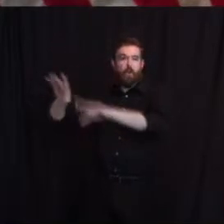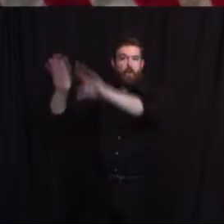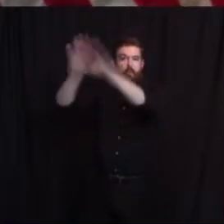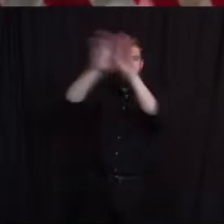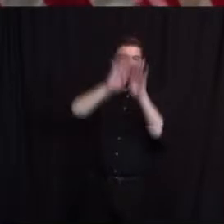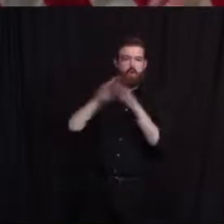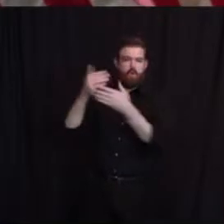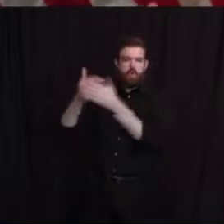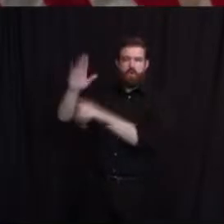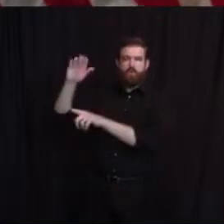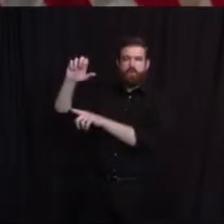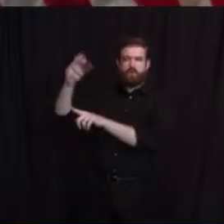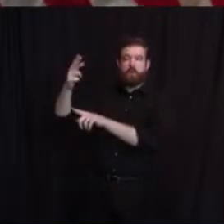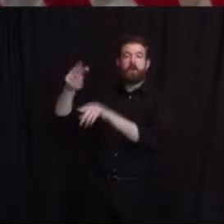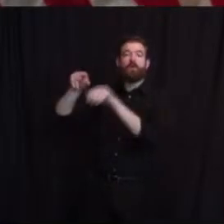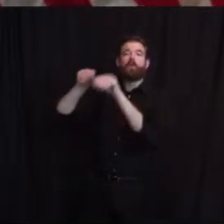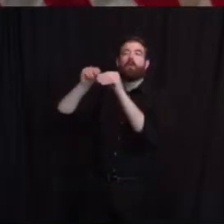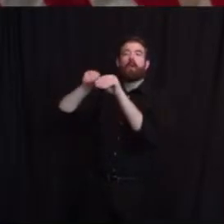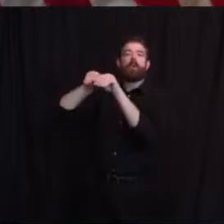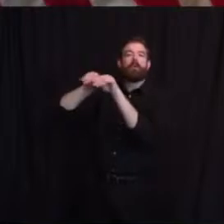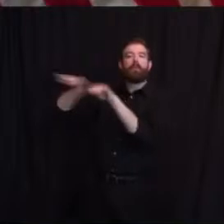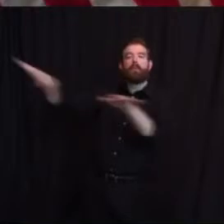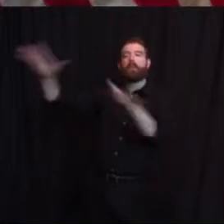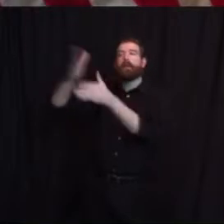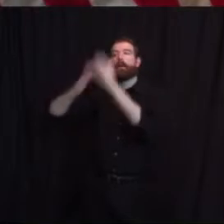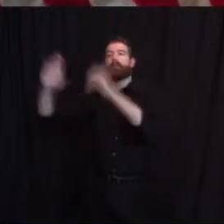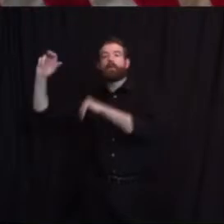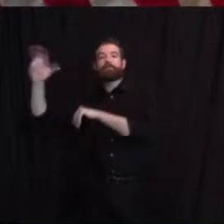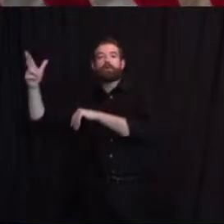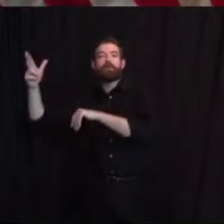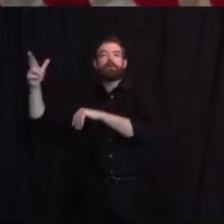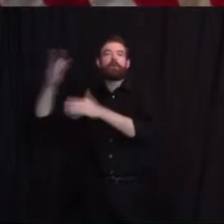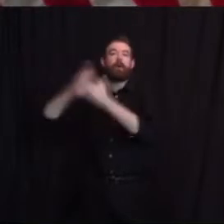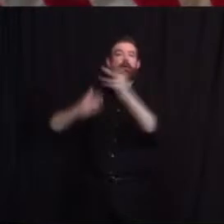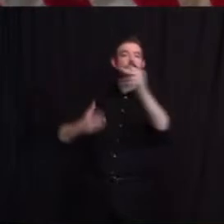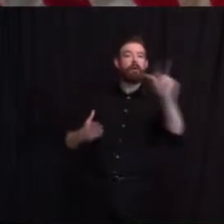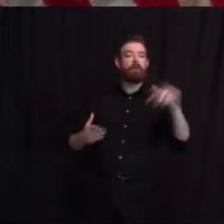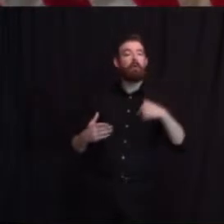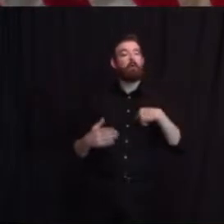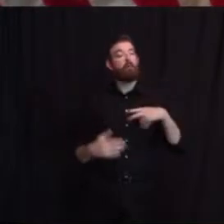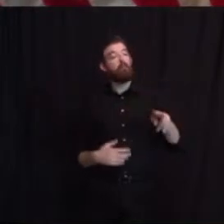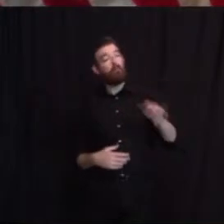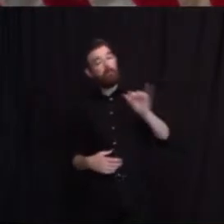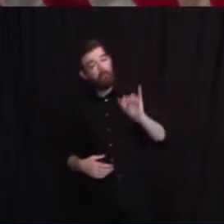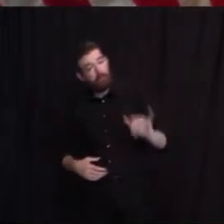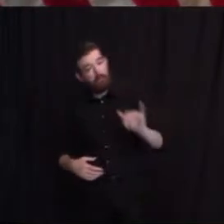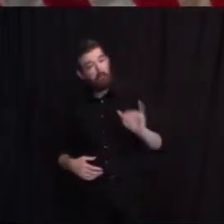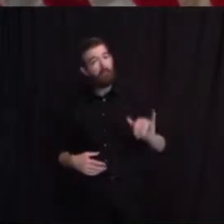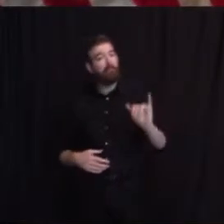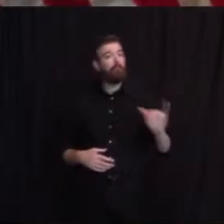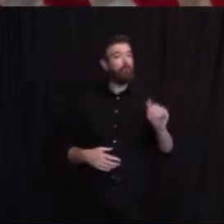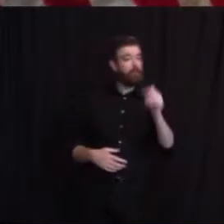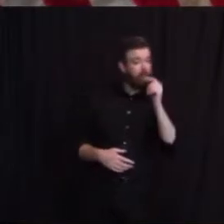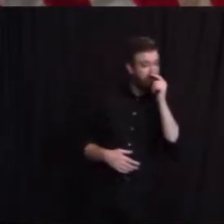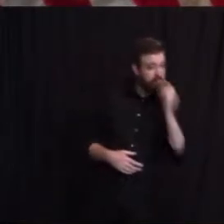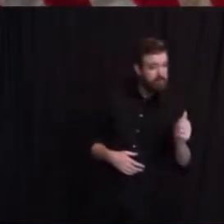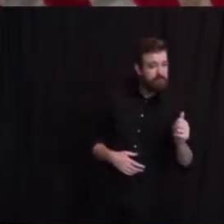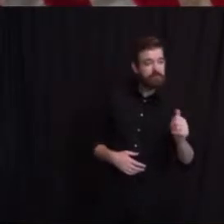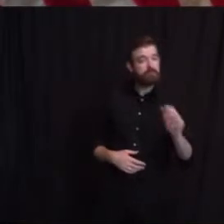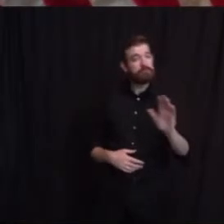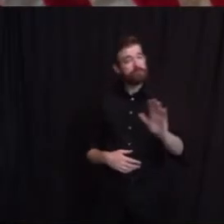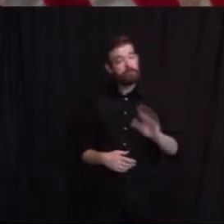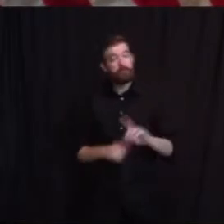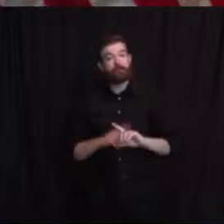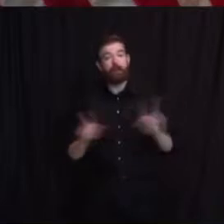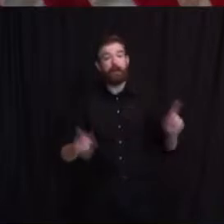broader footprint, and you'd have a better social distancing reality. Having said that, you then look at a community pool,